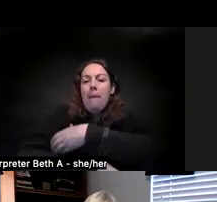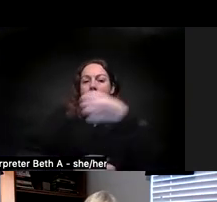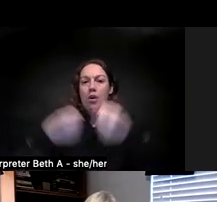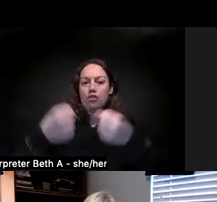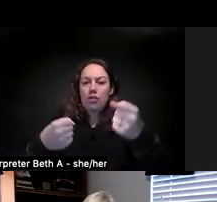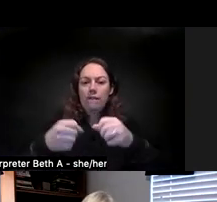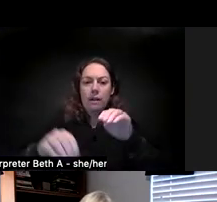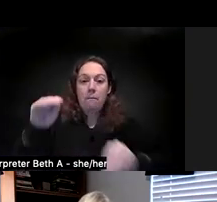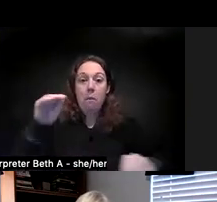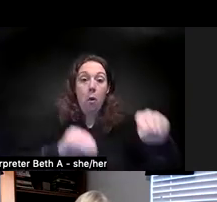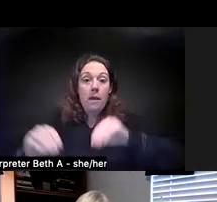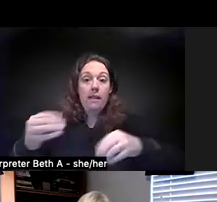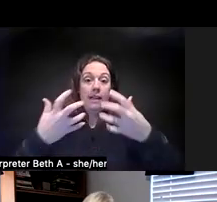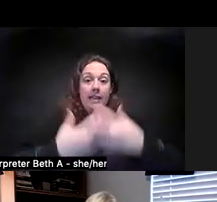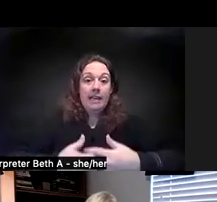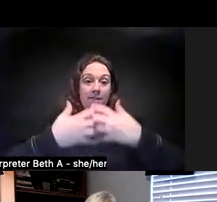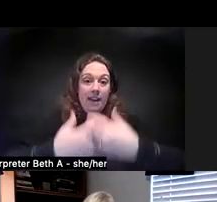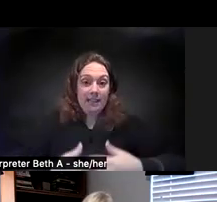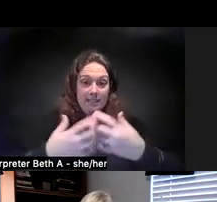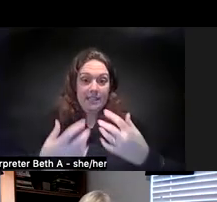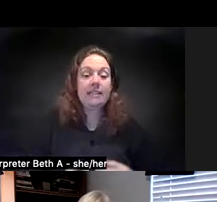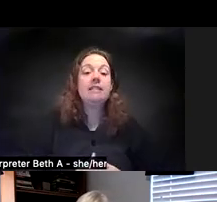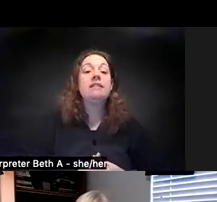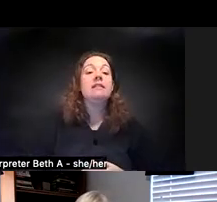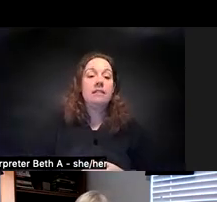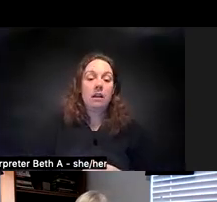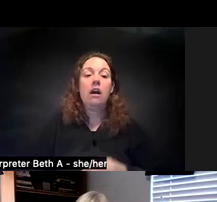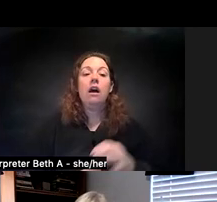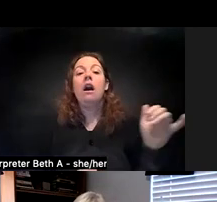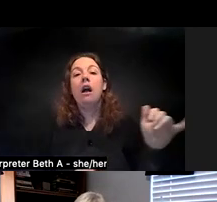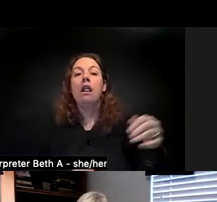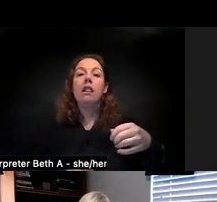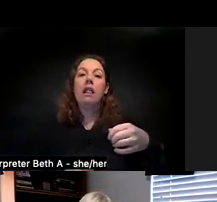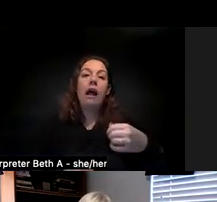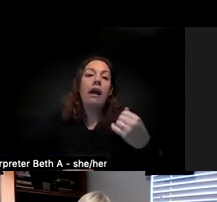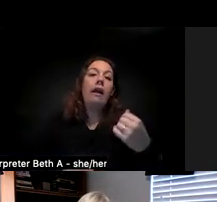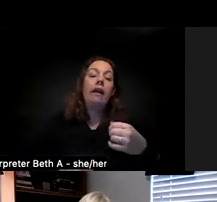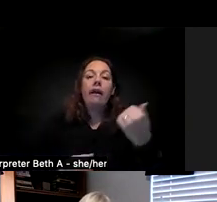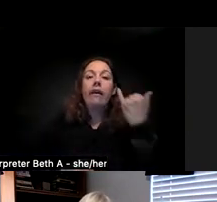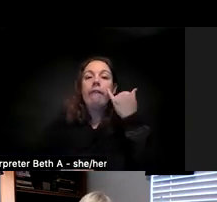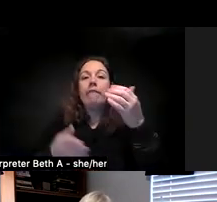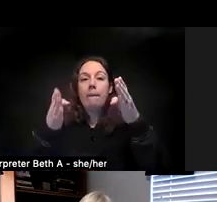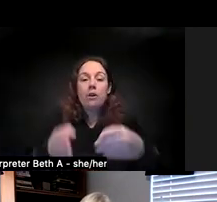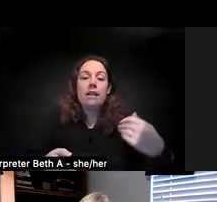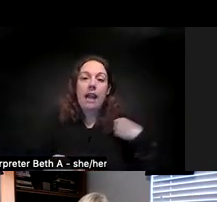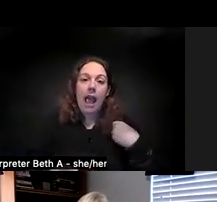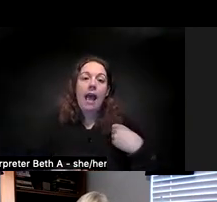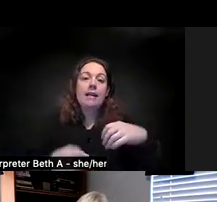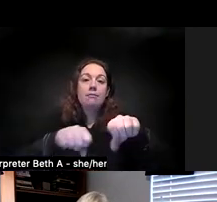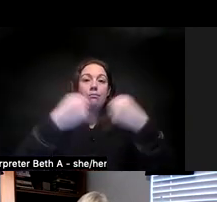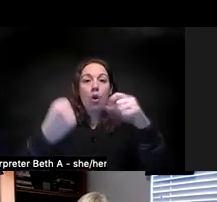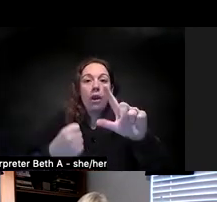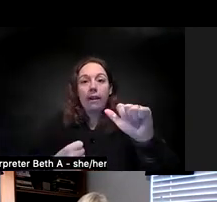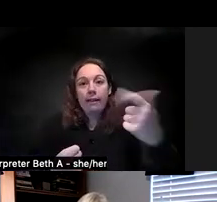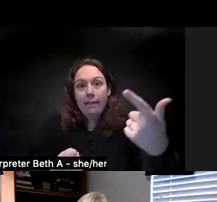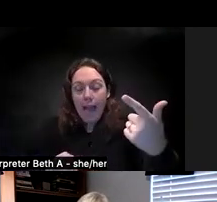are using a scooter that they are kneeling on because they have a leg cast on. Eating and drinking within